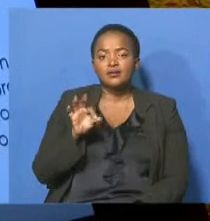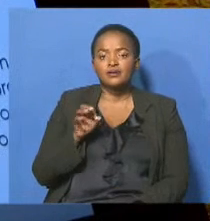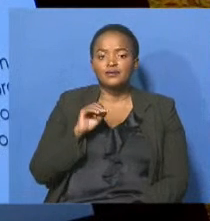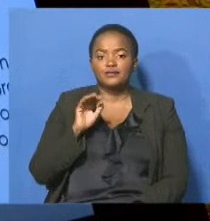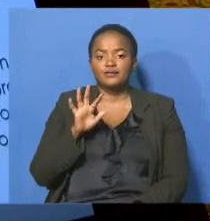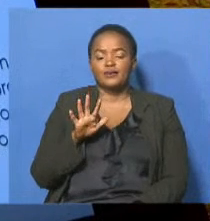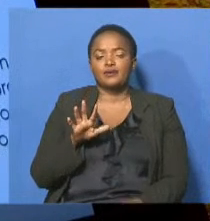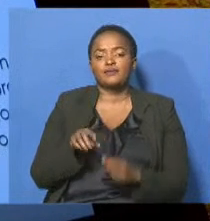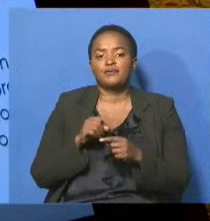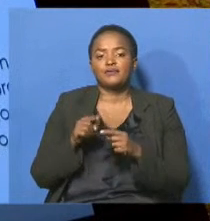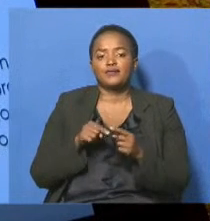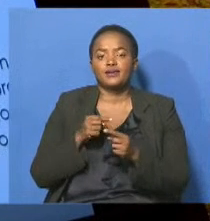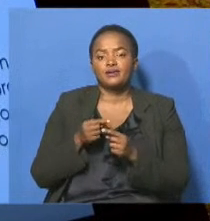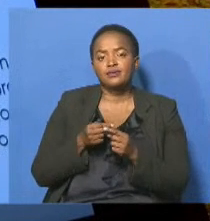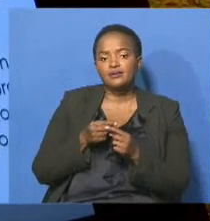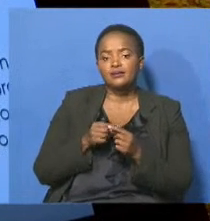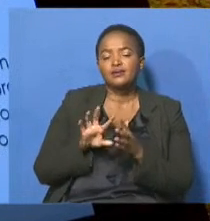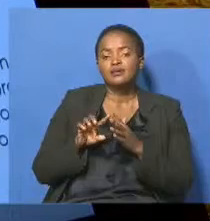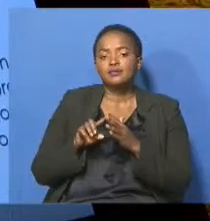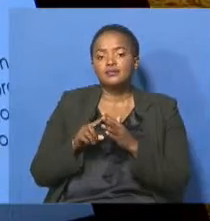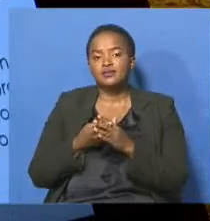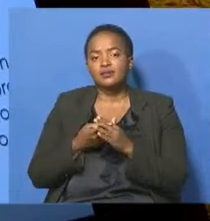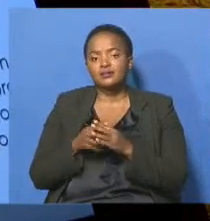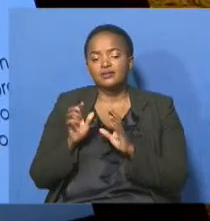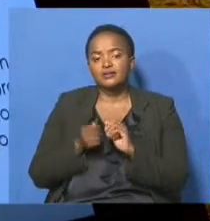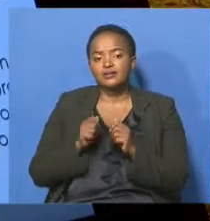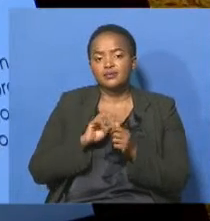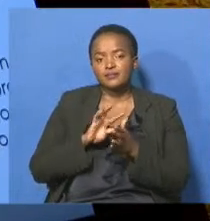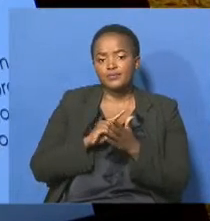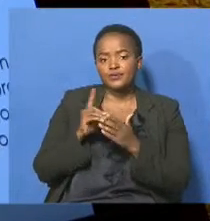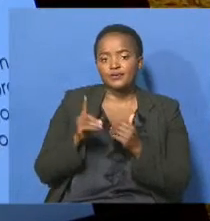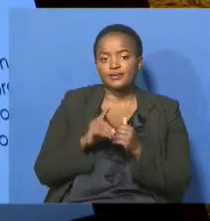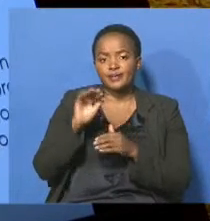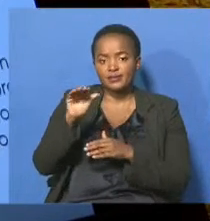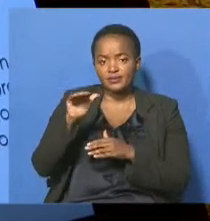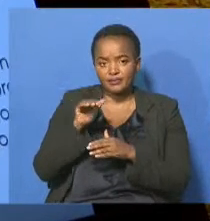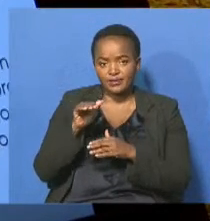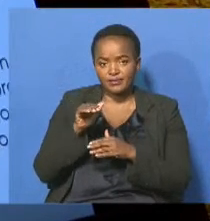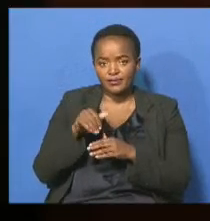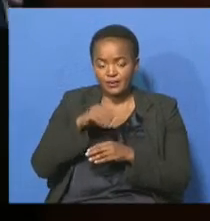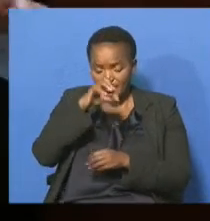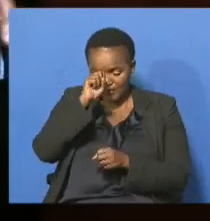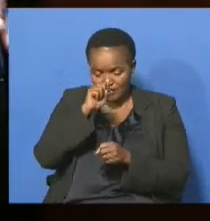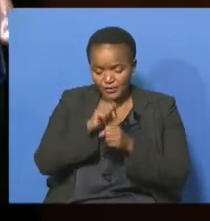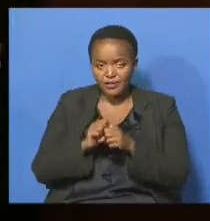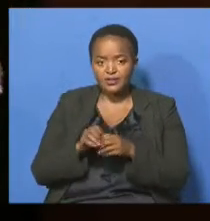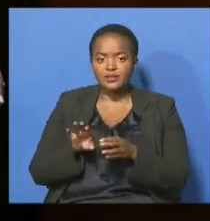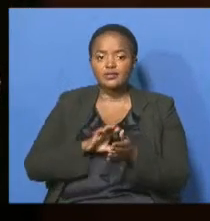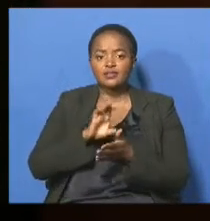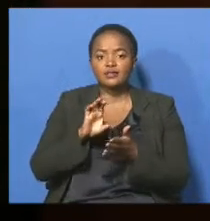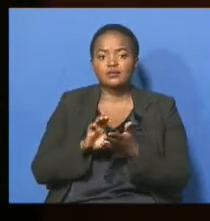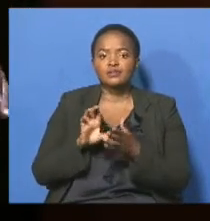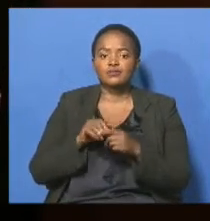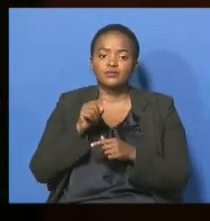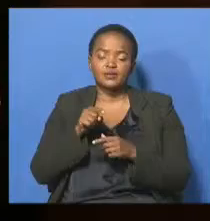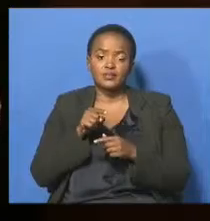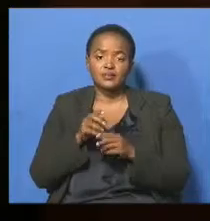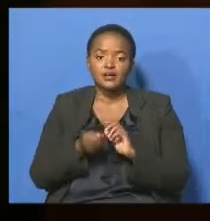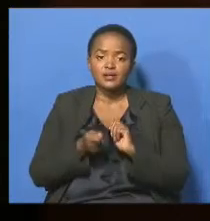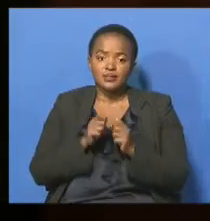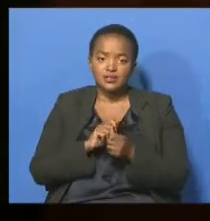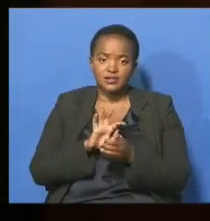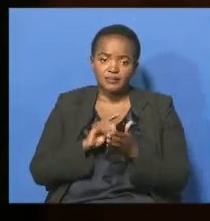1995 when we introduced the change program in the Zimbabwe Republic Police. Central to that change